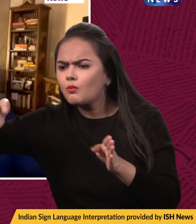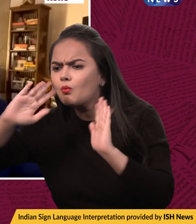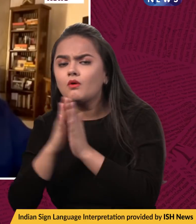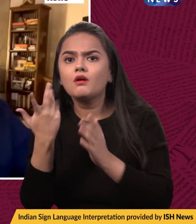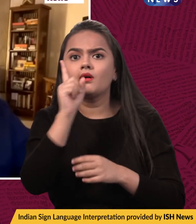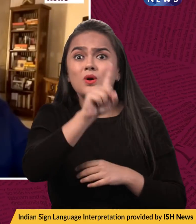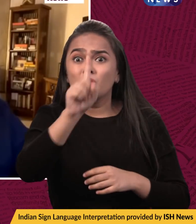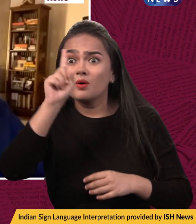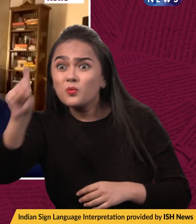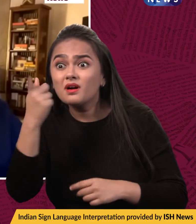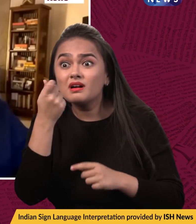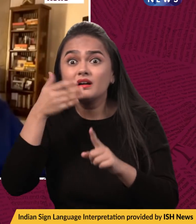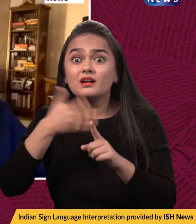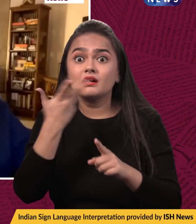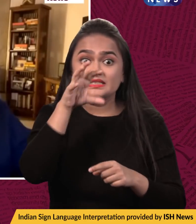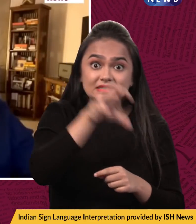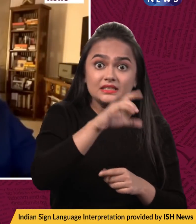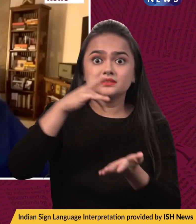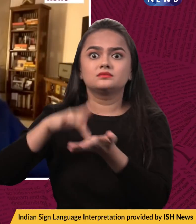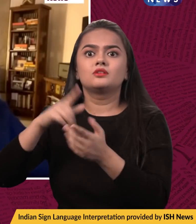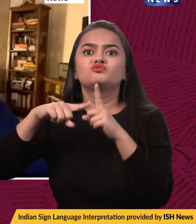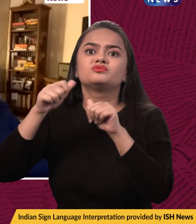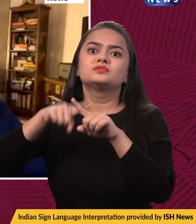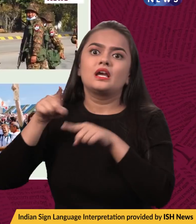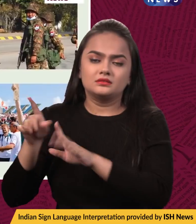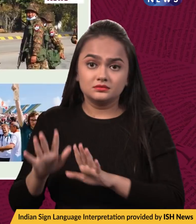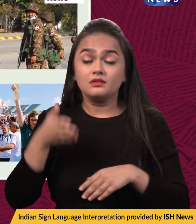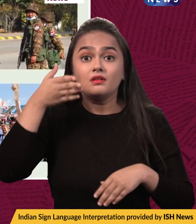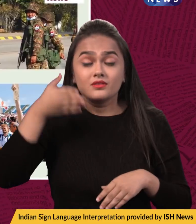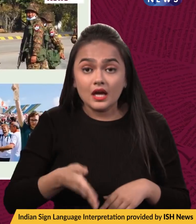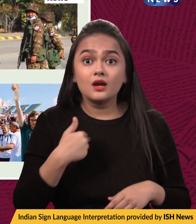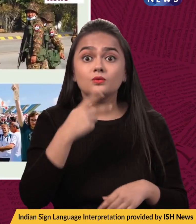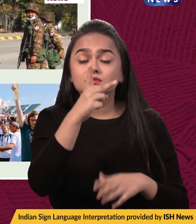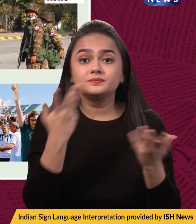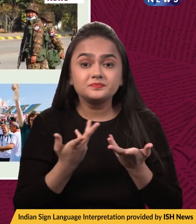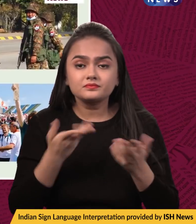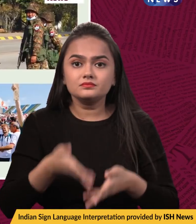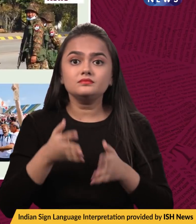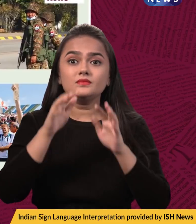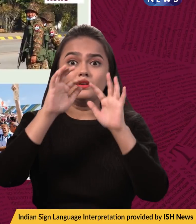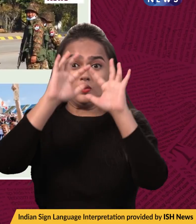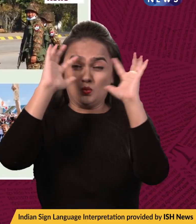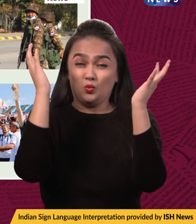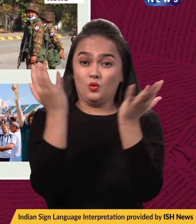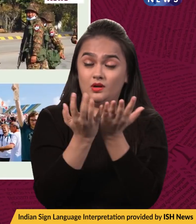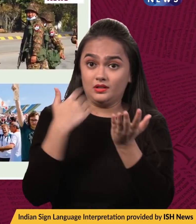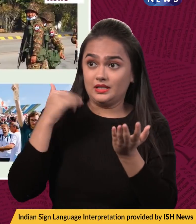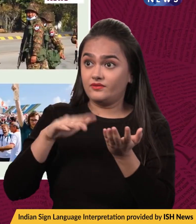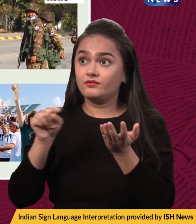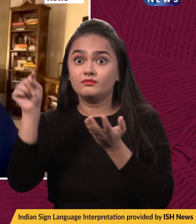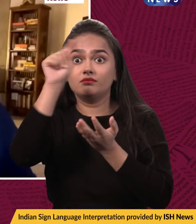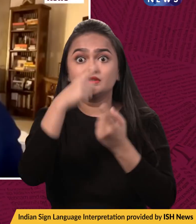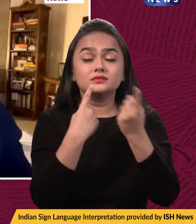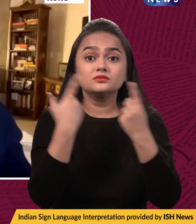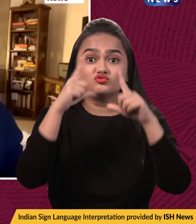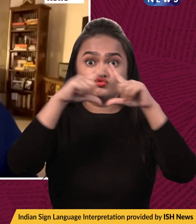and 111 rupees, is state and central taxes. Taking a look now at news coming in from around the world.